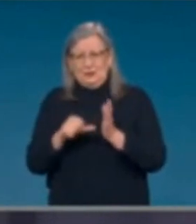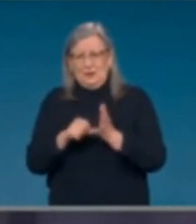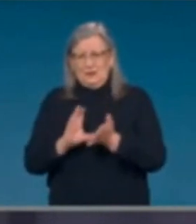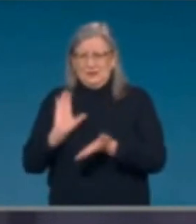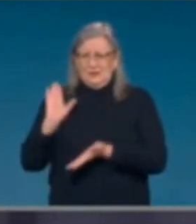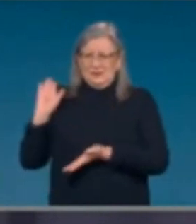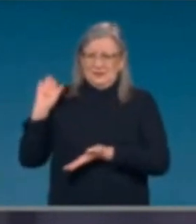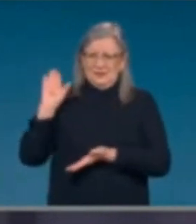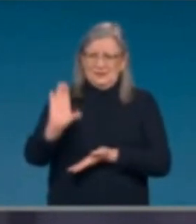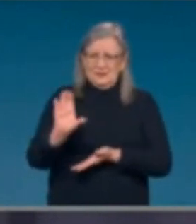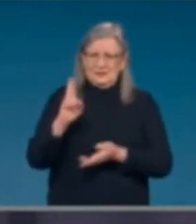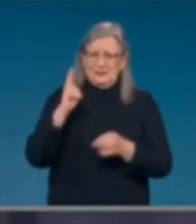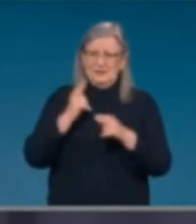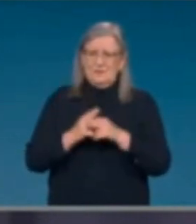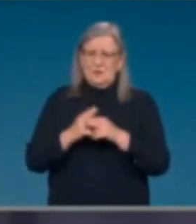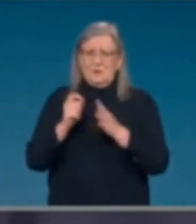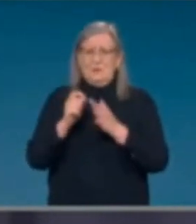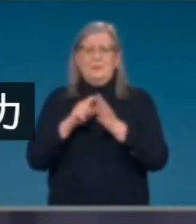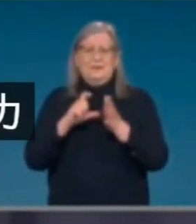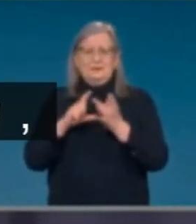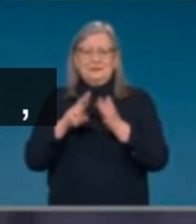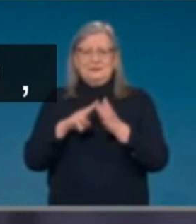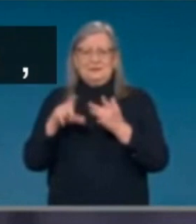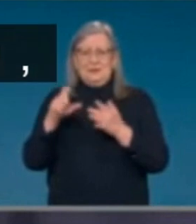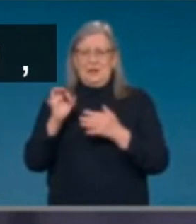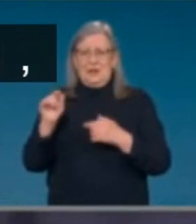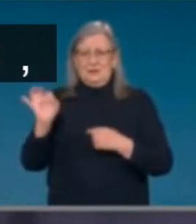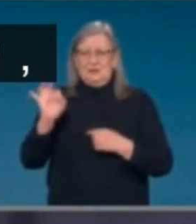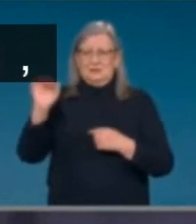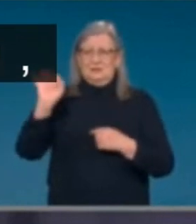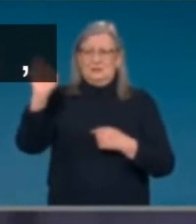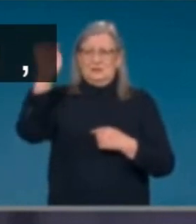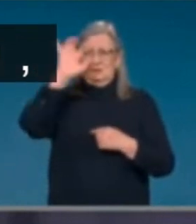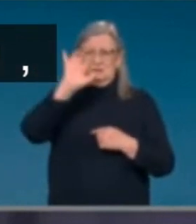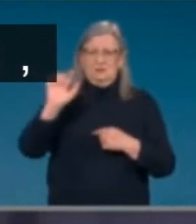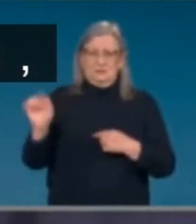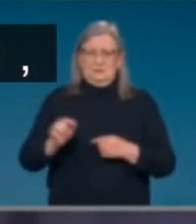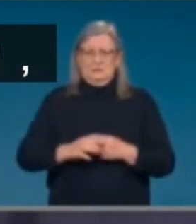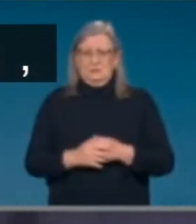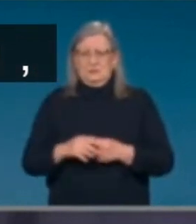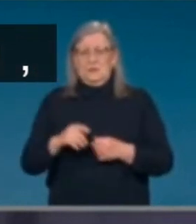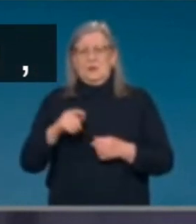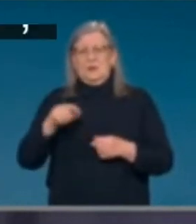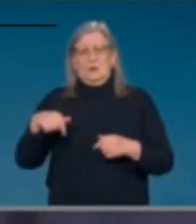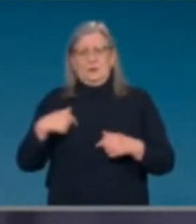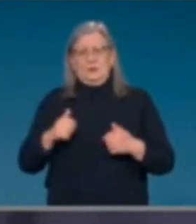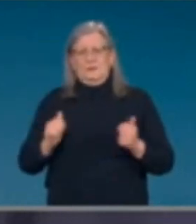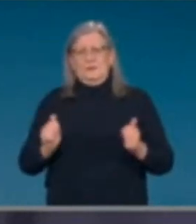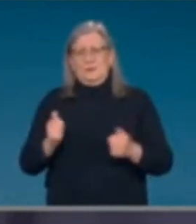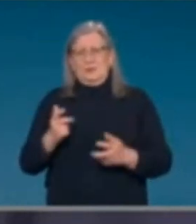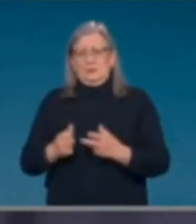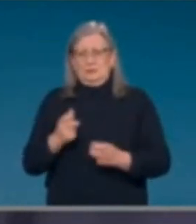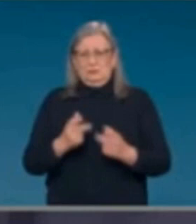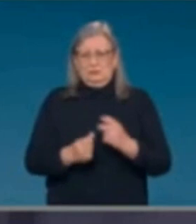was done with the capacity to vaccinate the whole of the Australian population twice, and